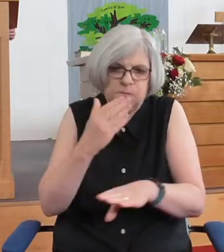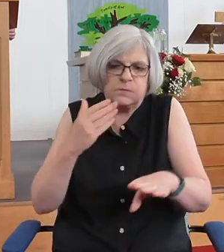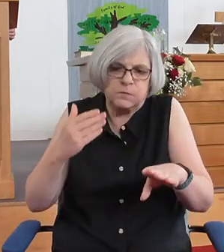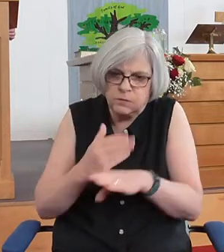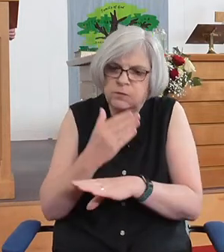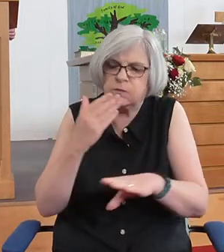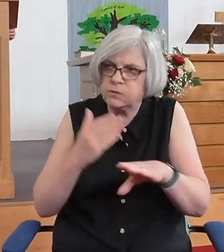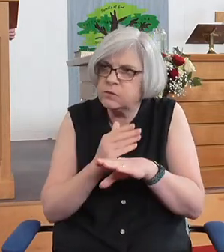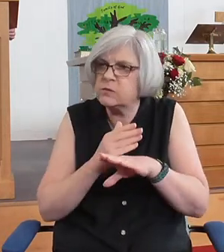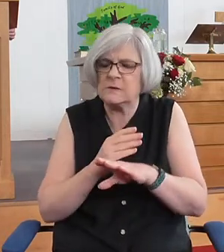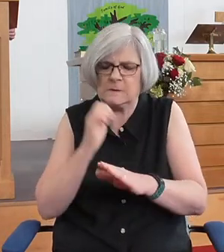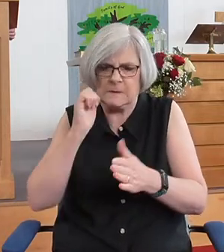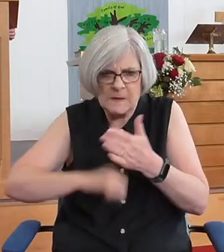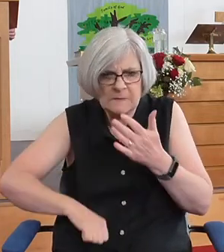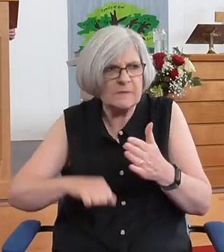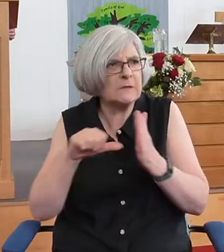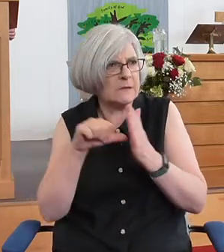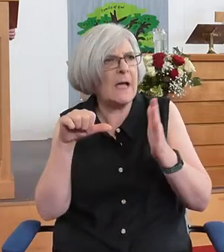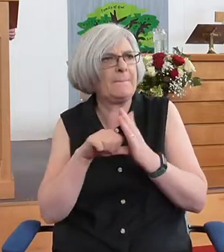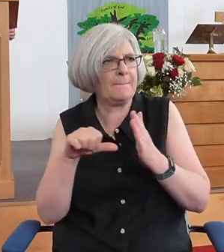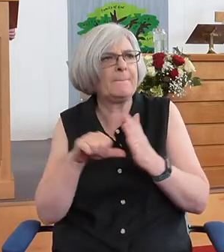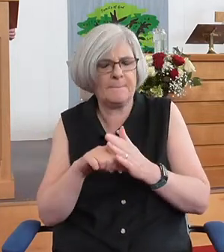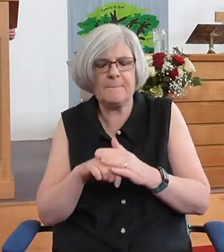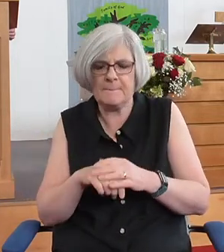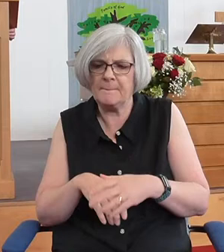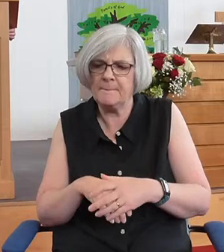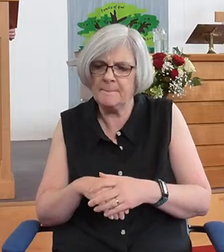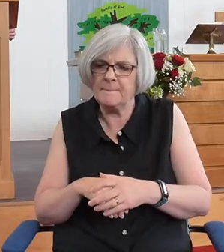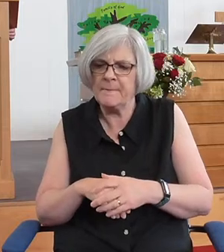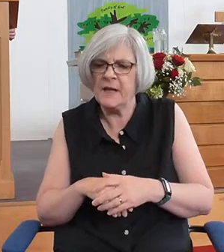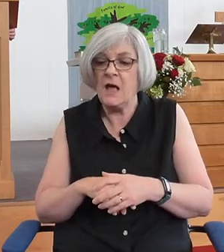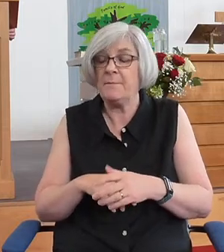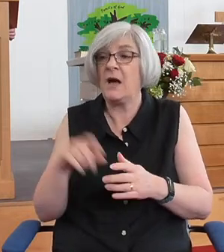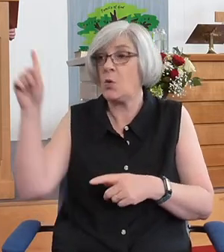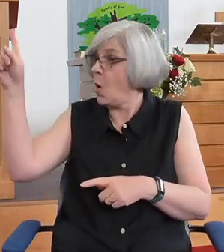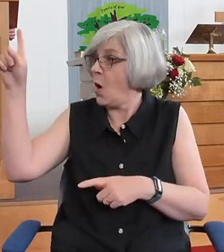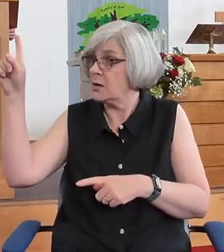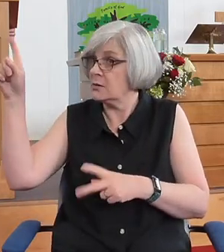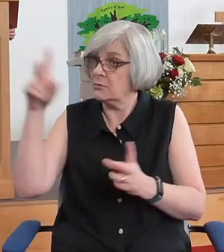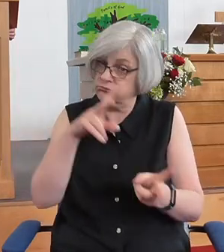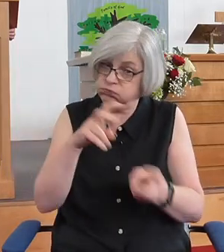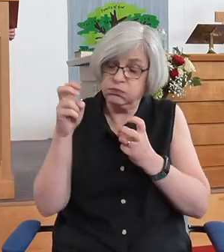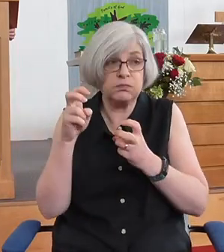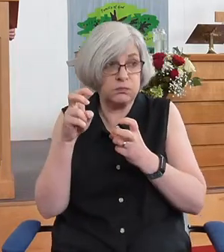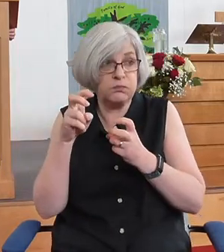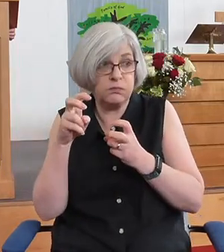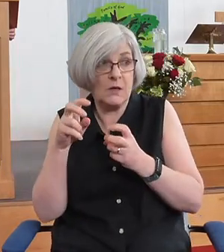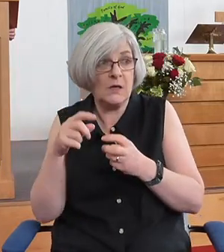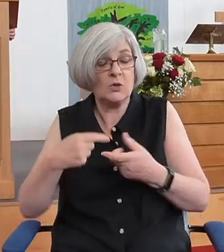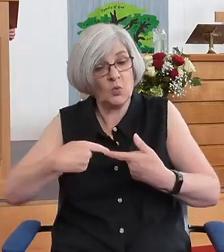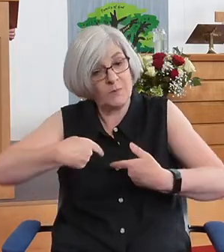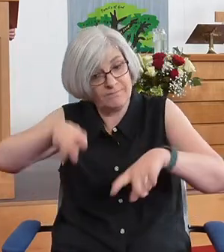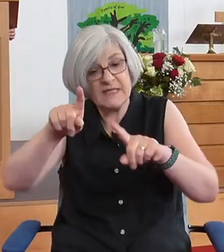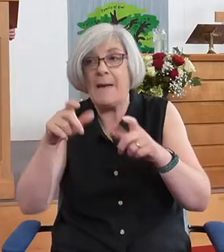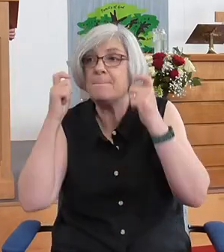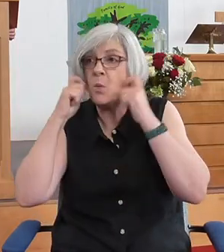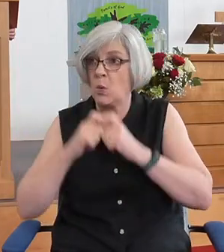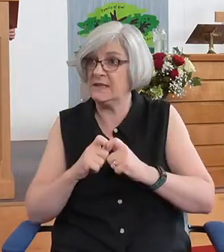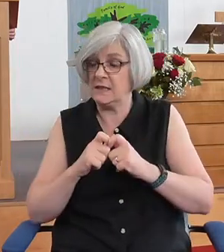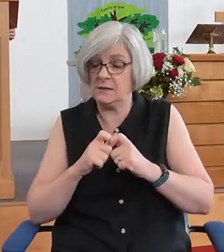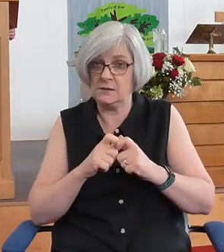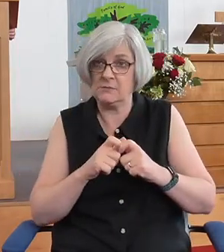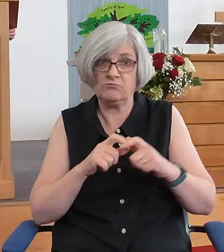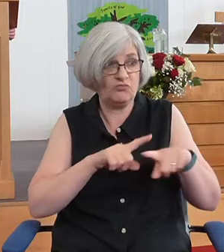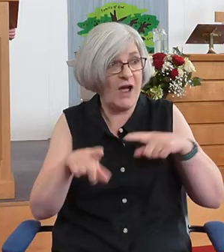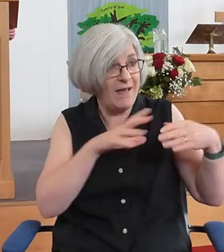workers living under hard times, and God had heard their cry. So he sent Moses to lead them out of Egypt,